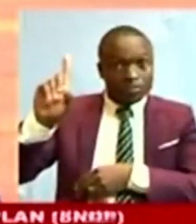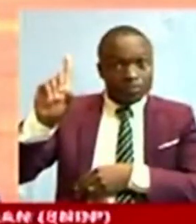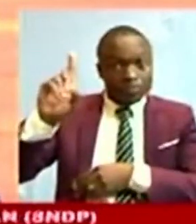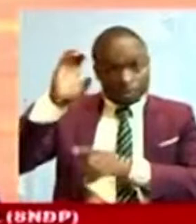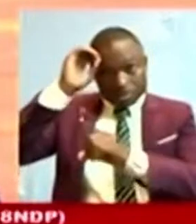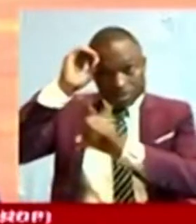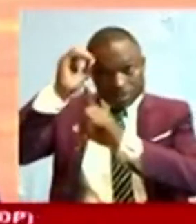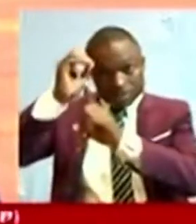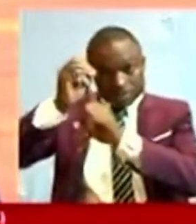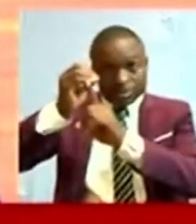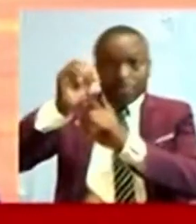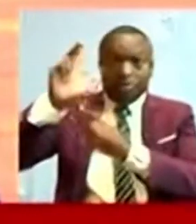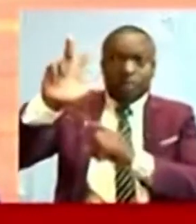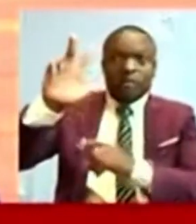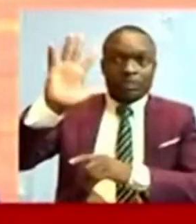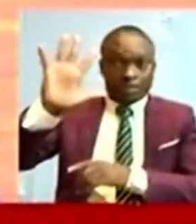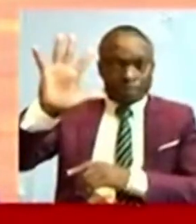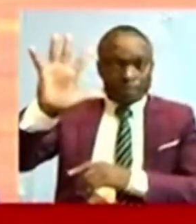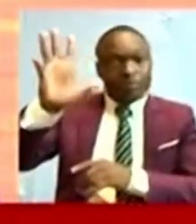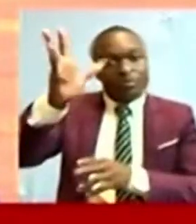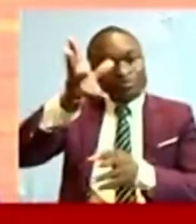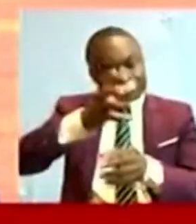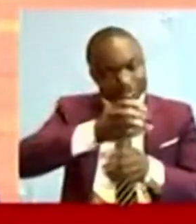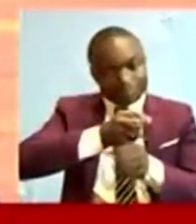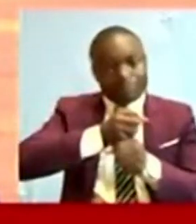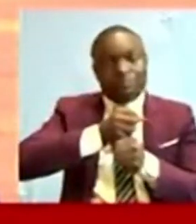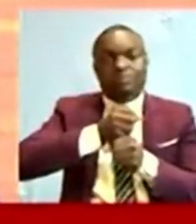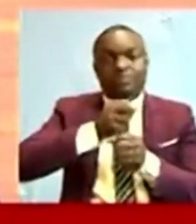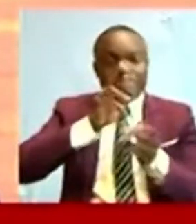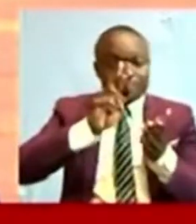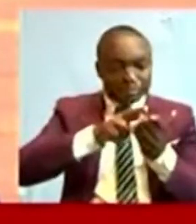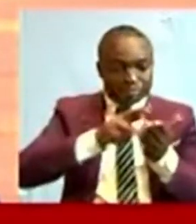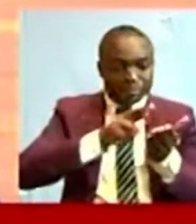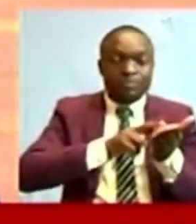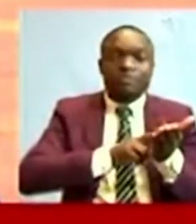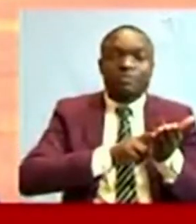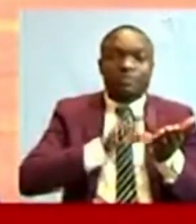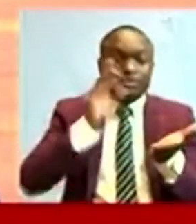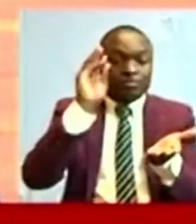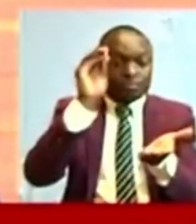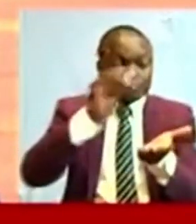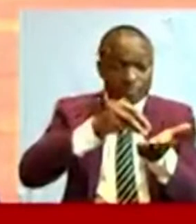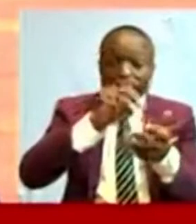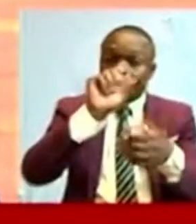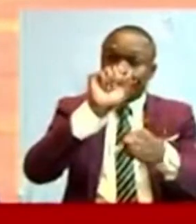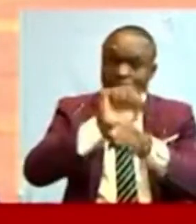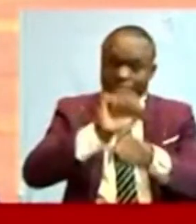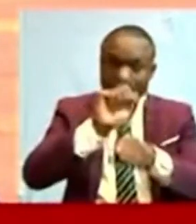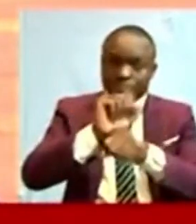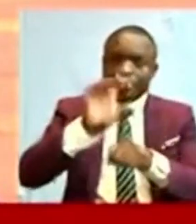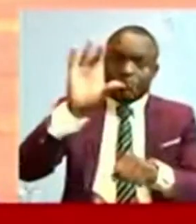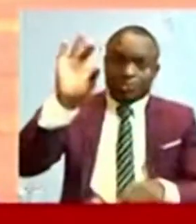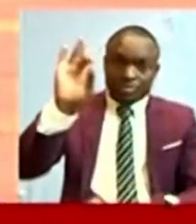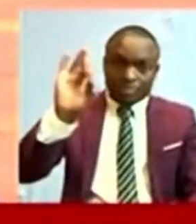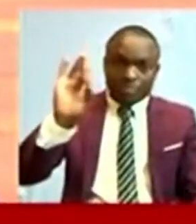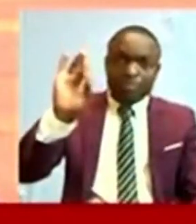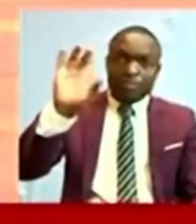that 35 were met, and the report categorically puts the performance at 85%.